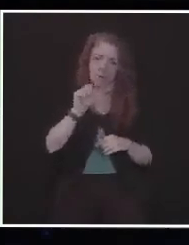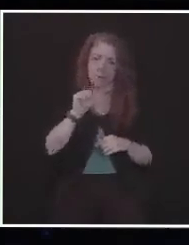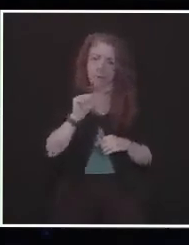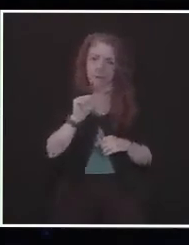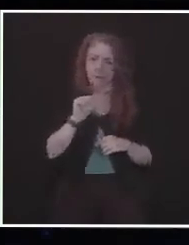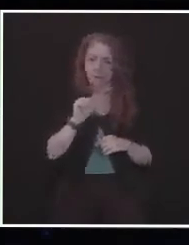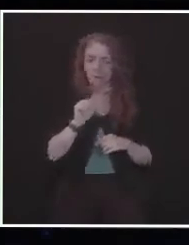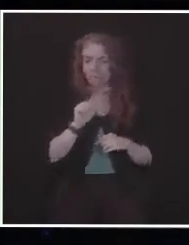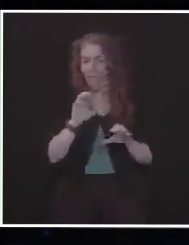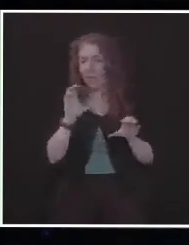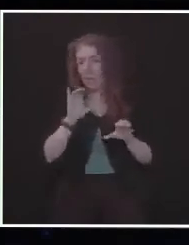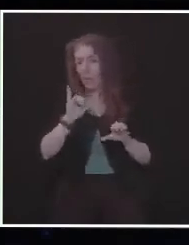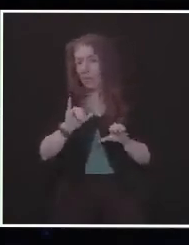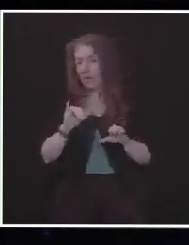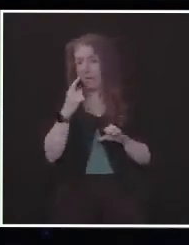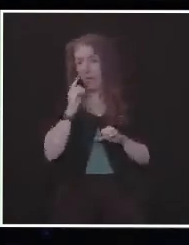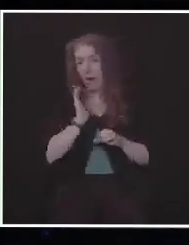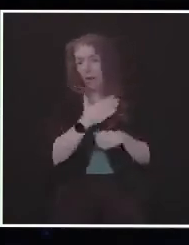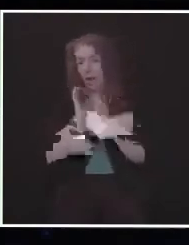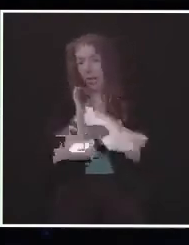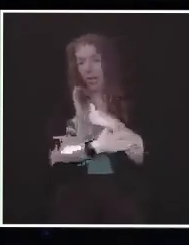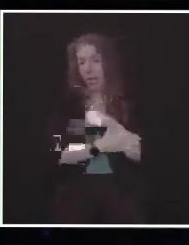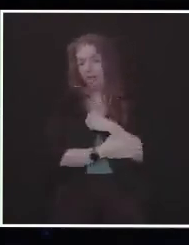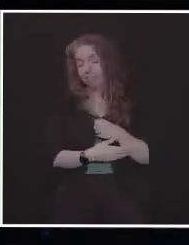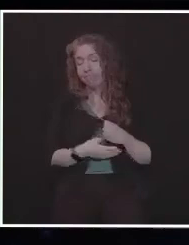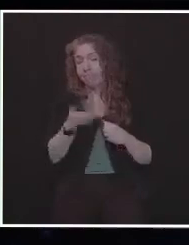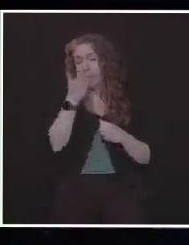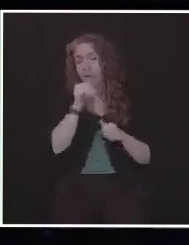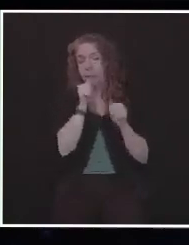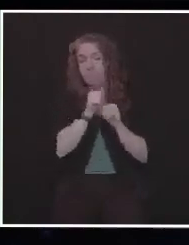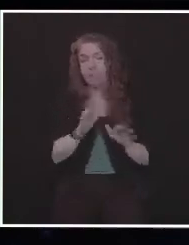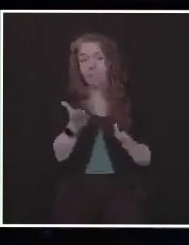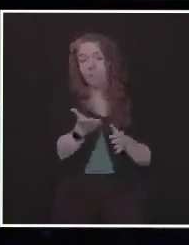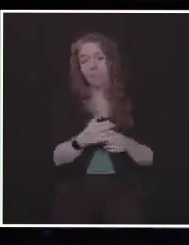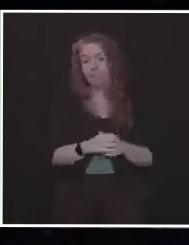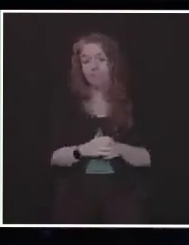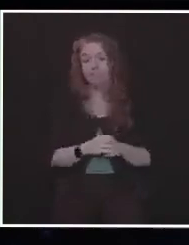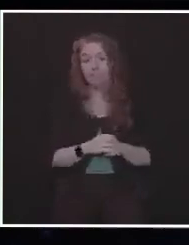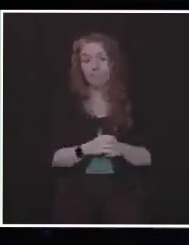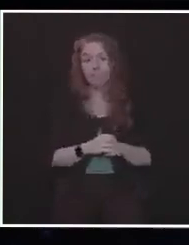our country. And God bless you.